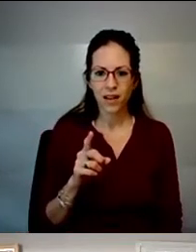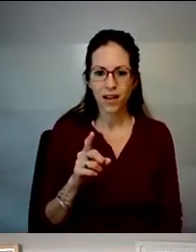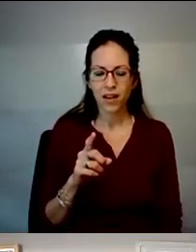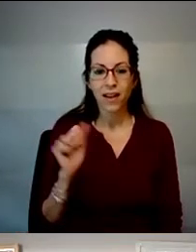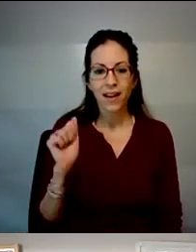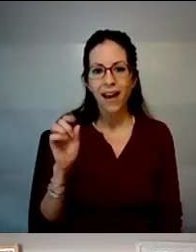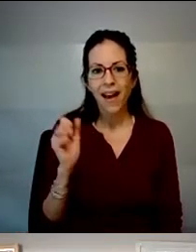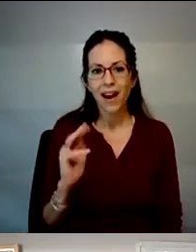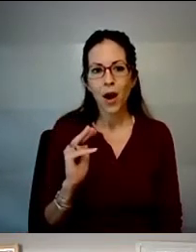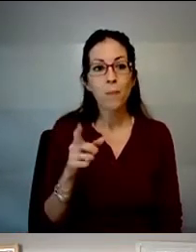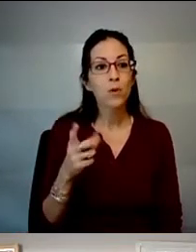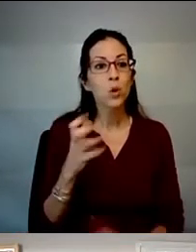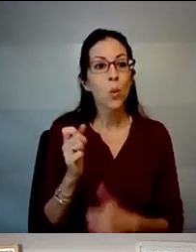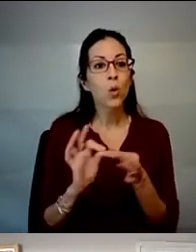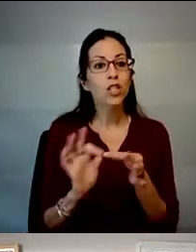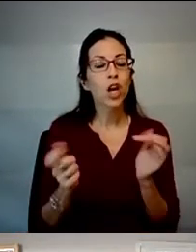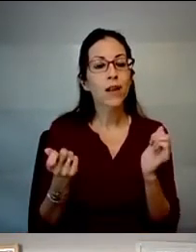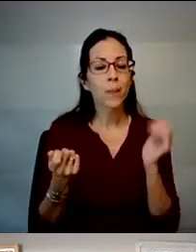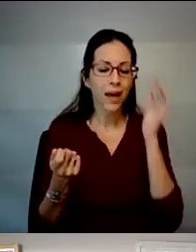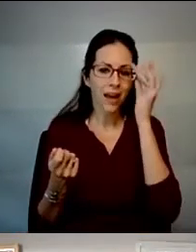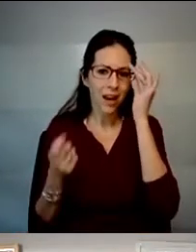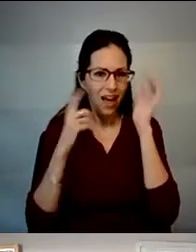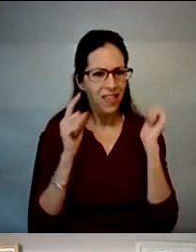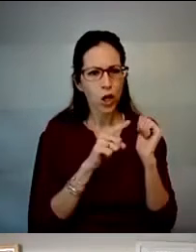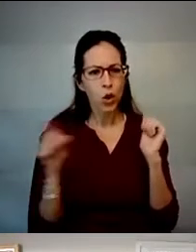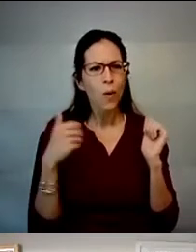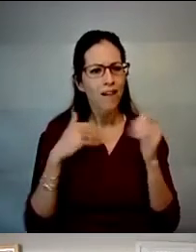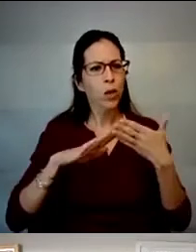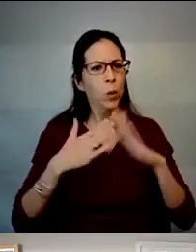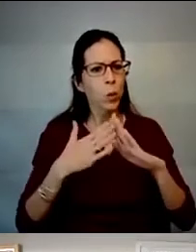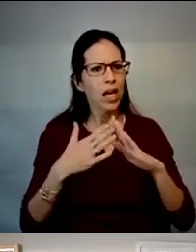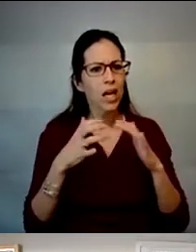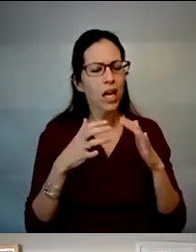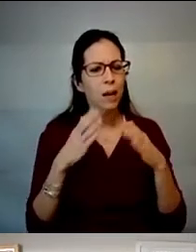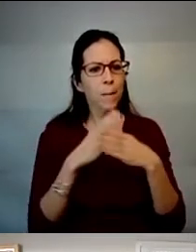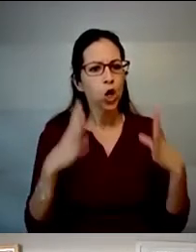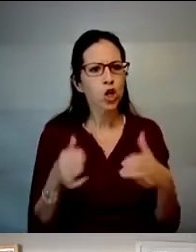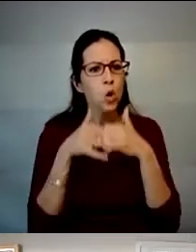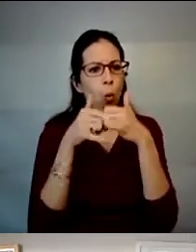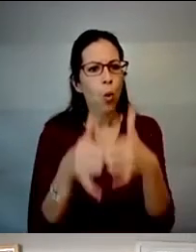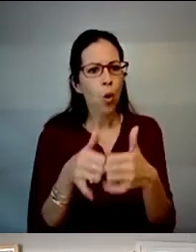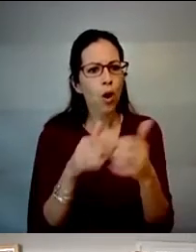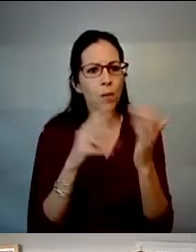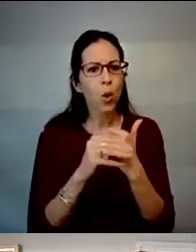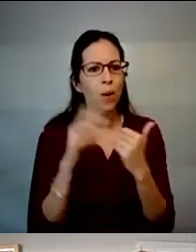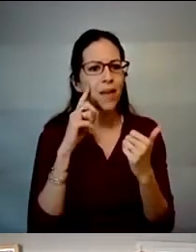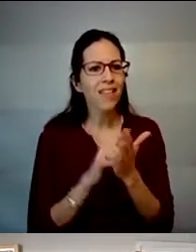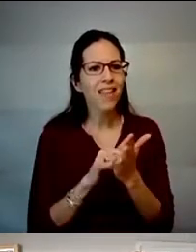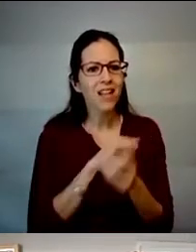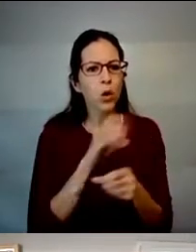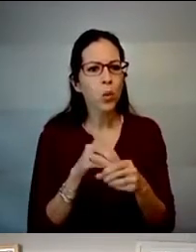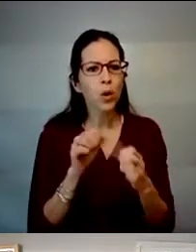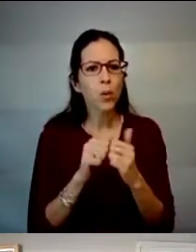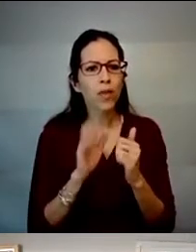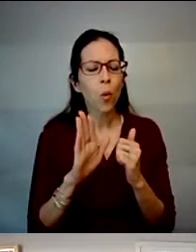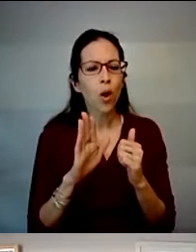you want to share a little bit too. I think that you all have your Community Partners Award program, but I imagine that fits into your bigger mix of sort of